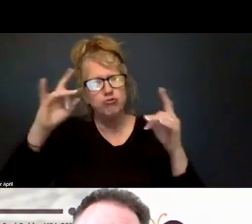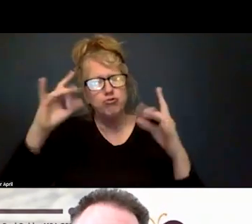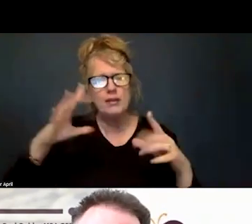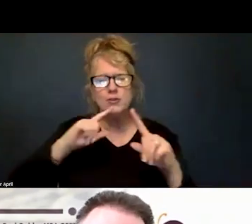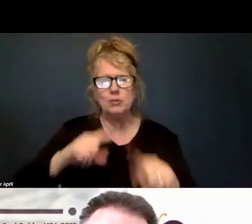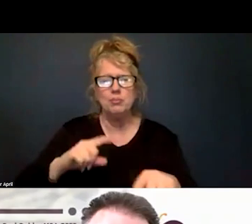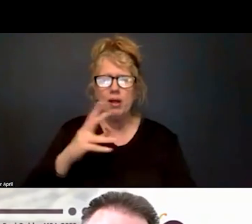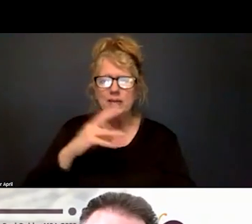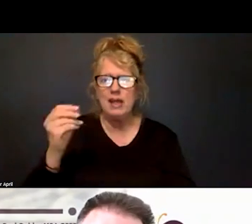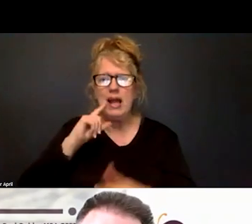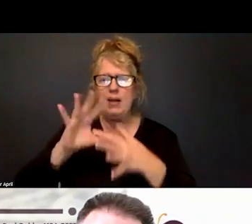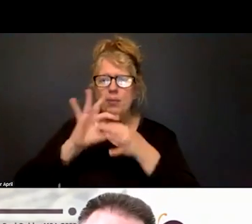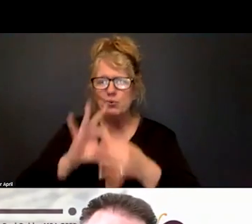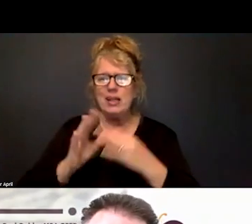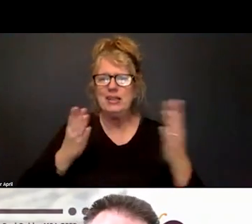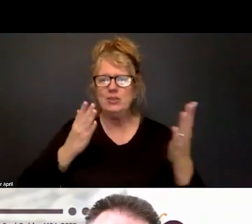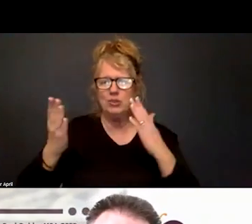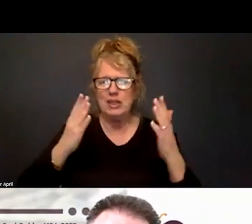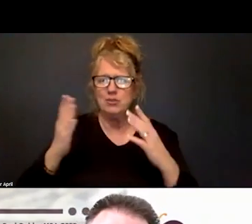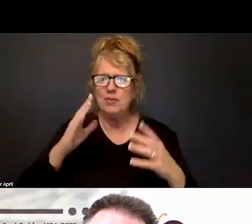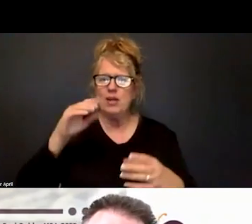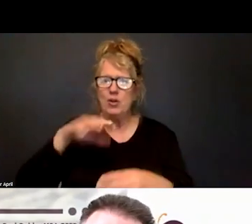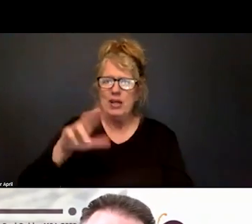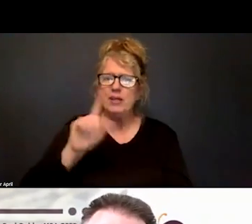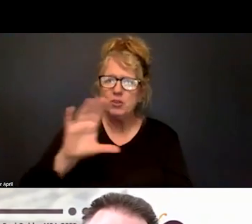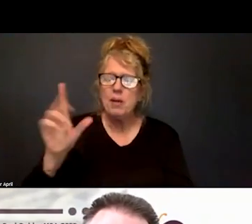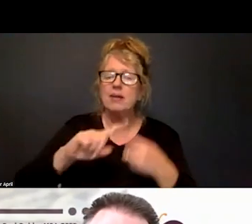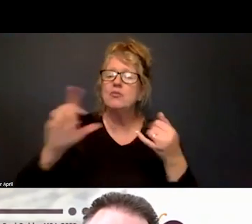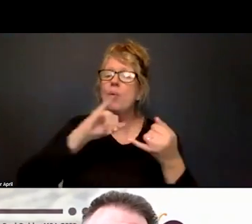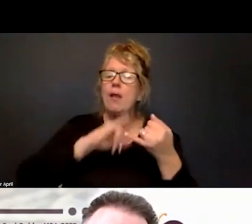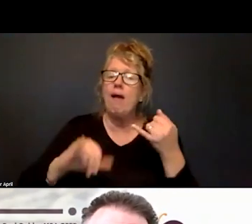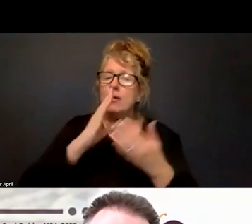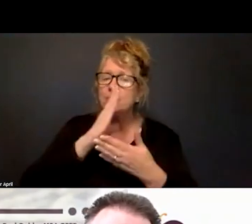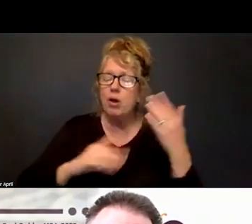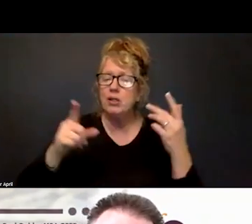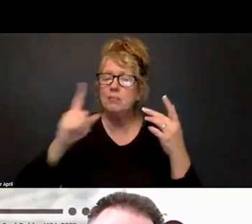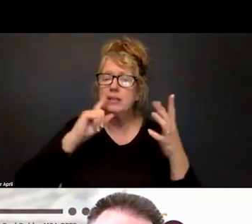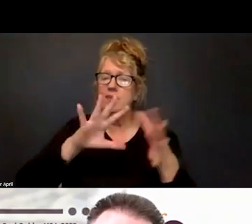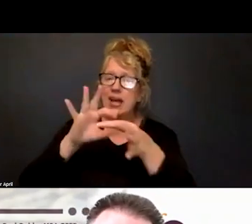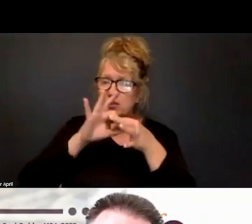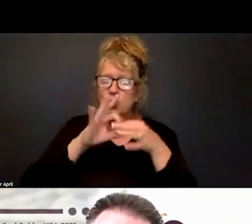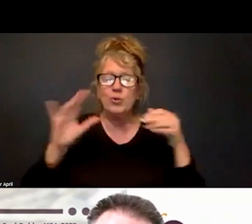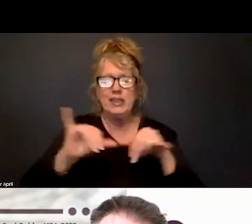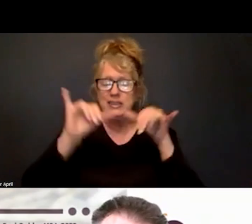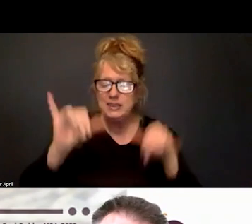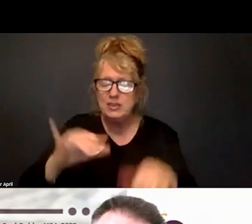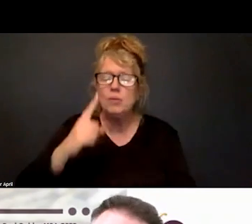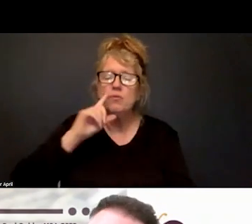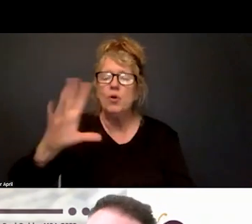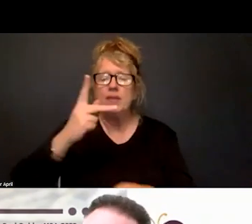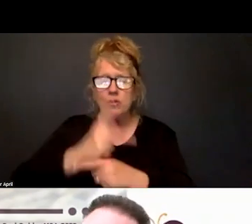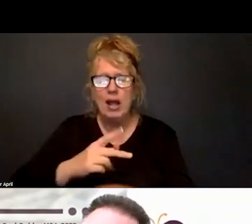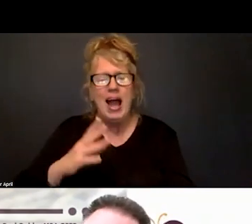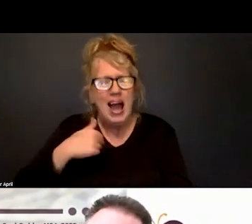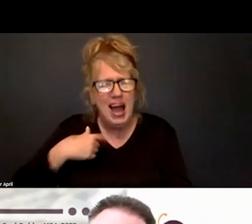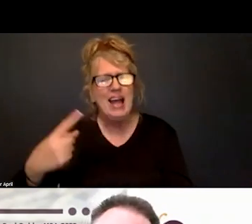and crisis-related services in the document. And then lastly, since it is a coordinated system of crisis care, I